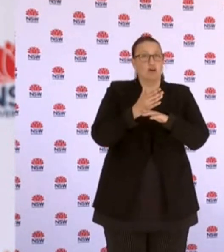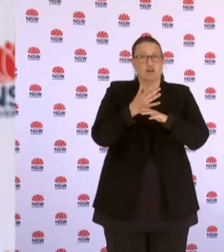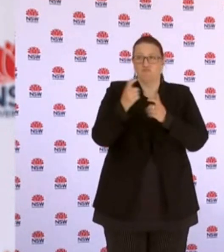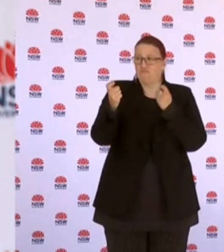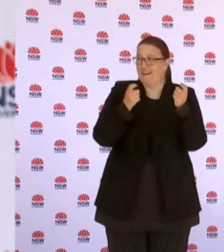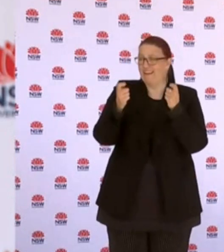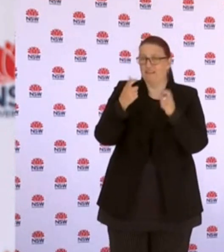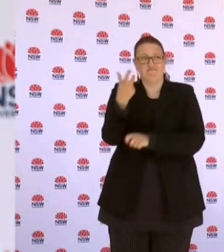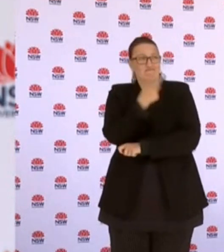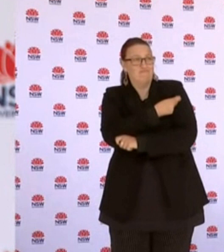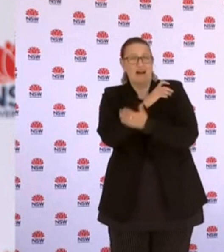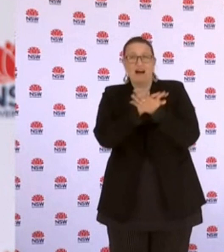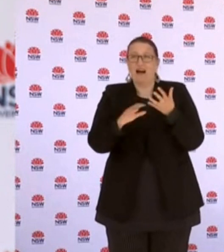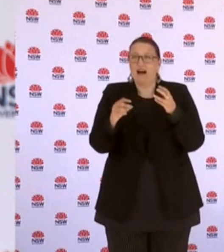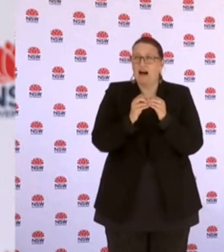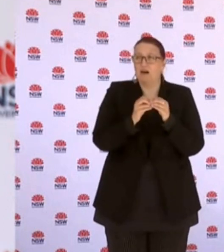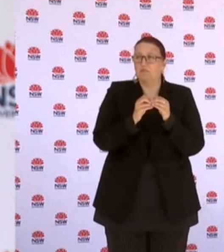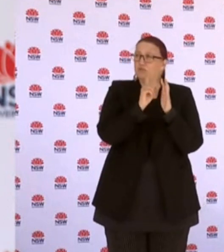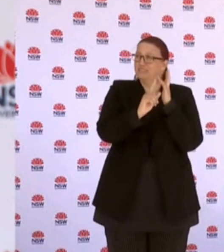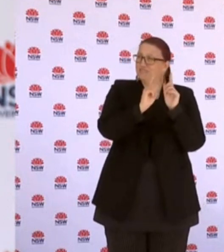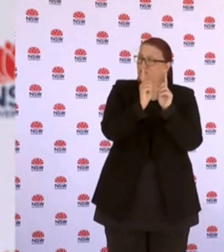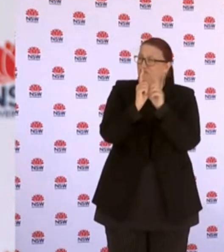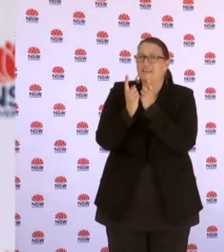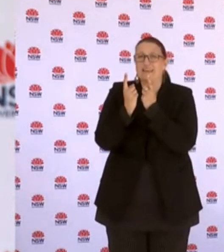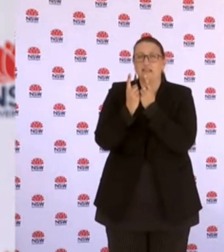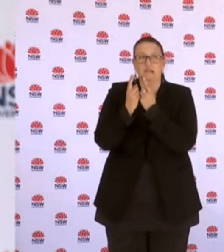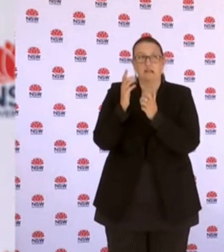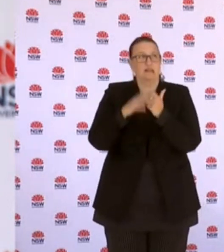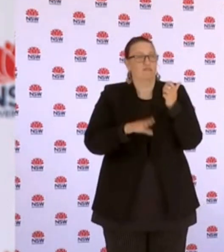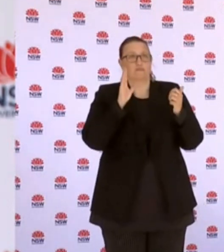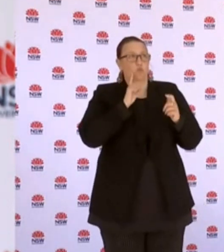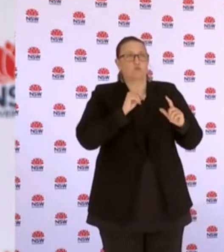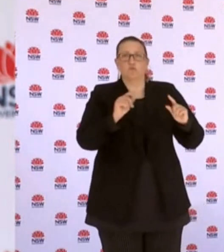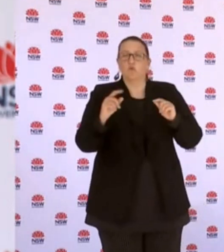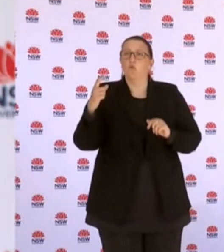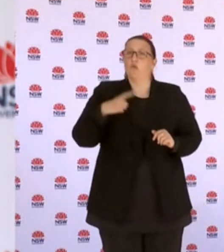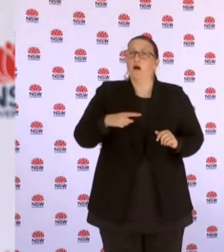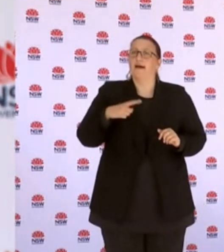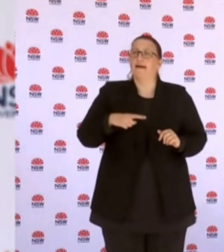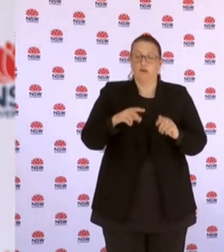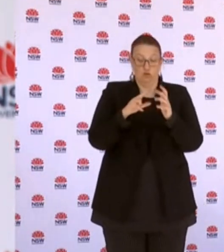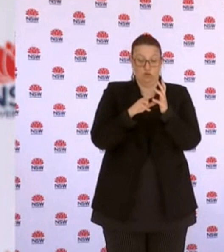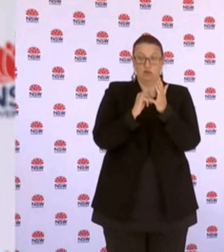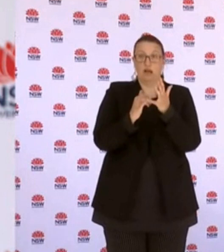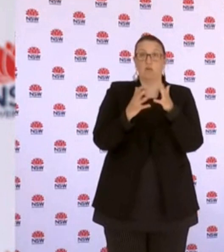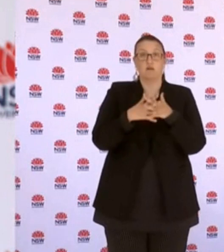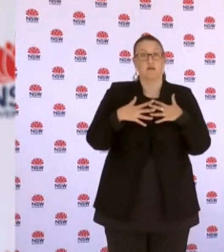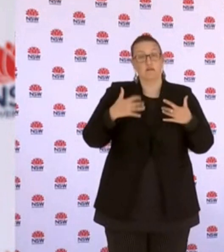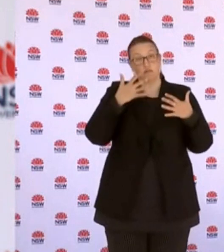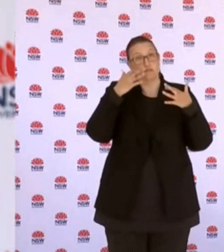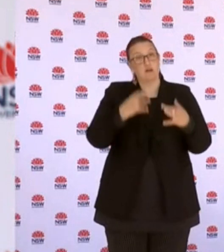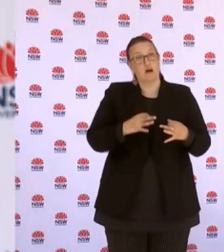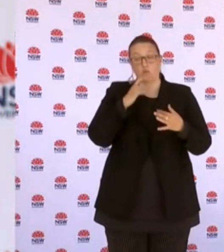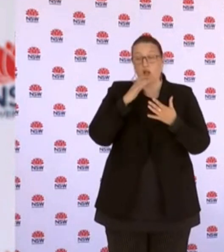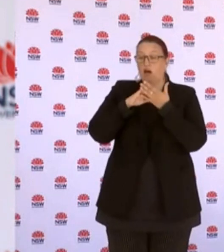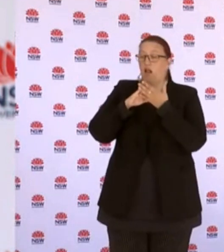hubs, vaccination hubs. And that was because the state government has stepped up to assist the federal government in